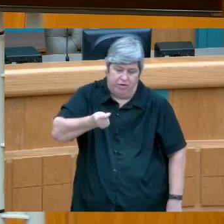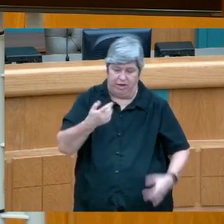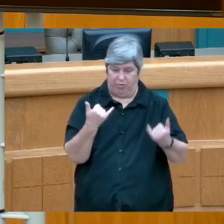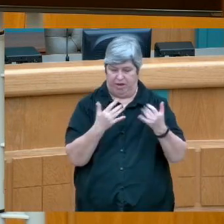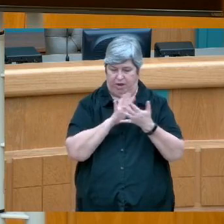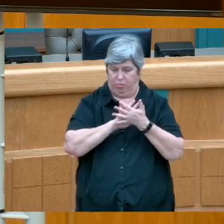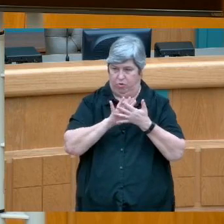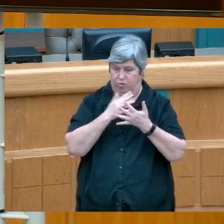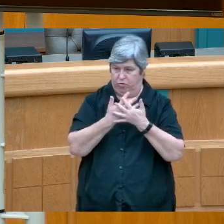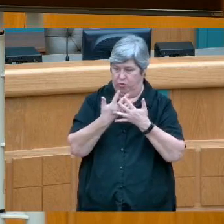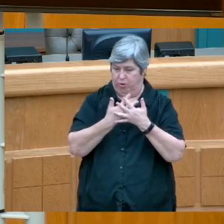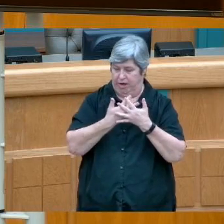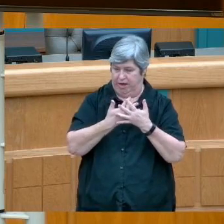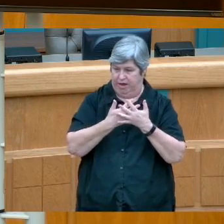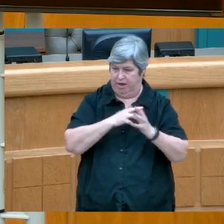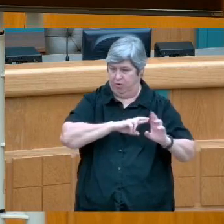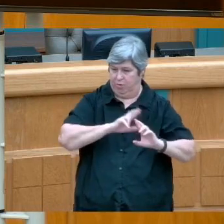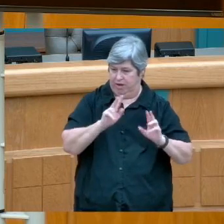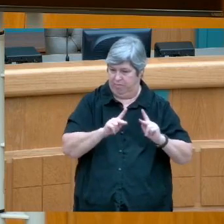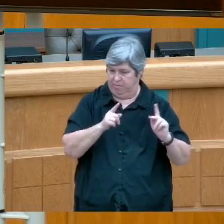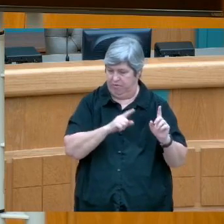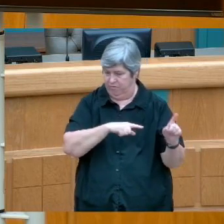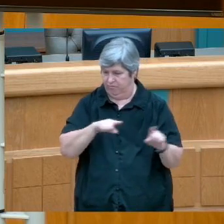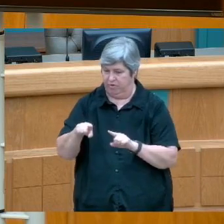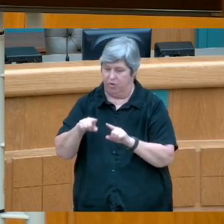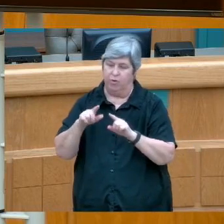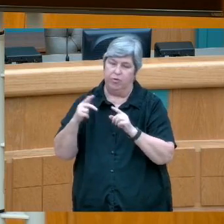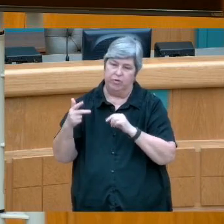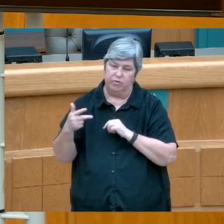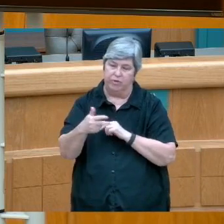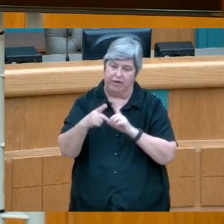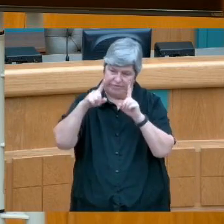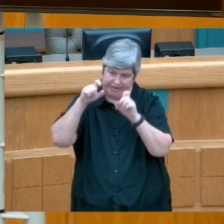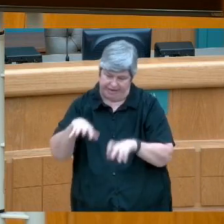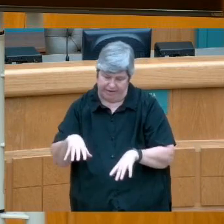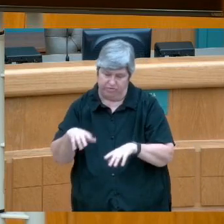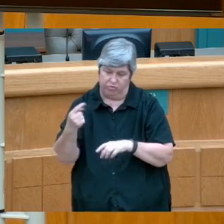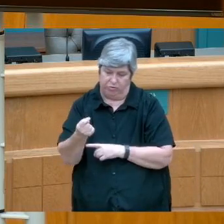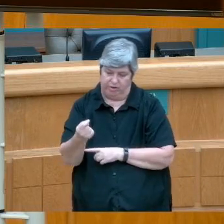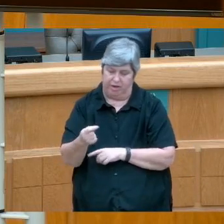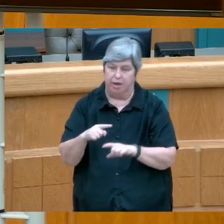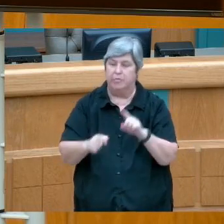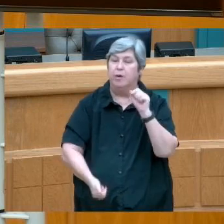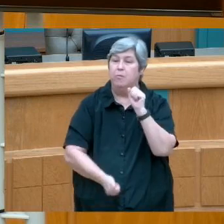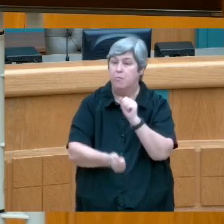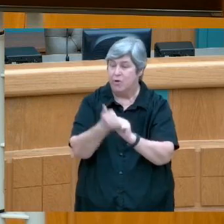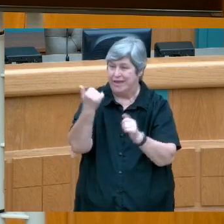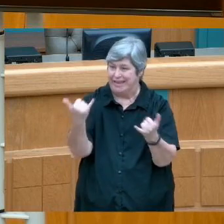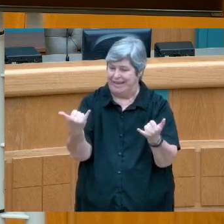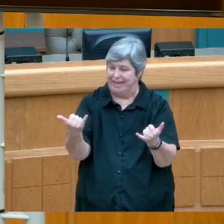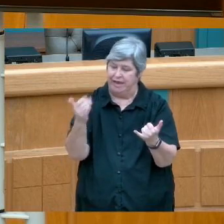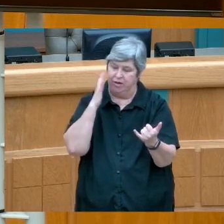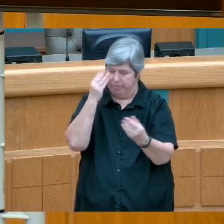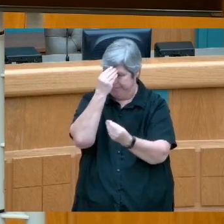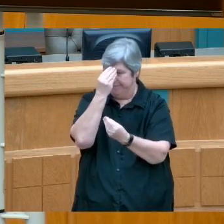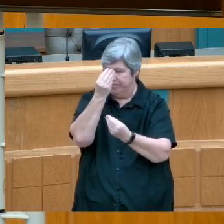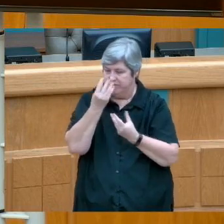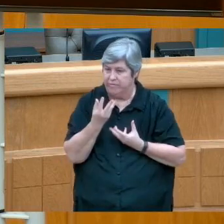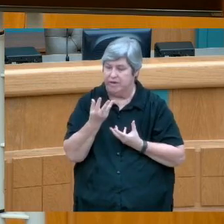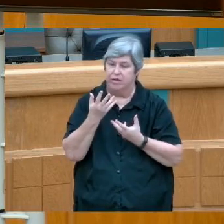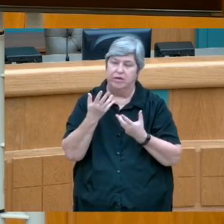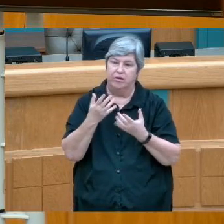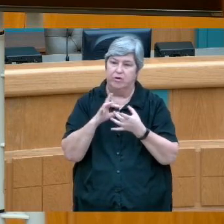people lined up for another drive-through on Tuesday. And then most of our time, though, today will be spent getting an update from